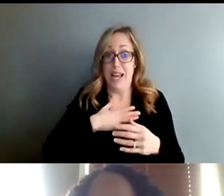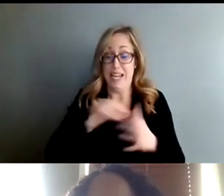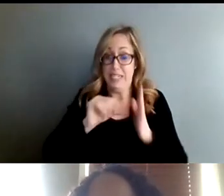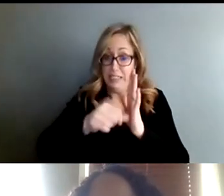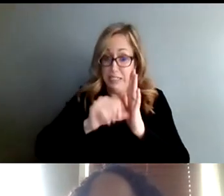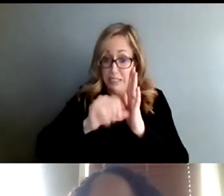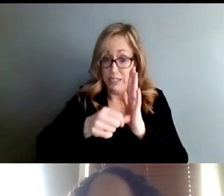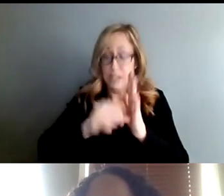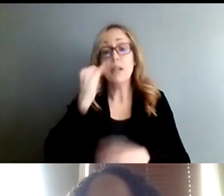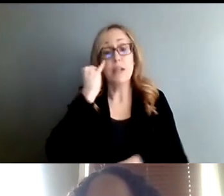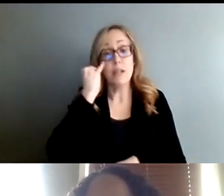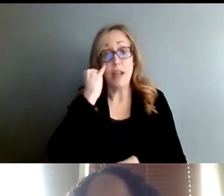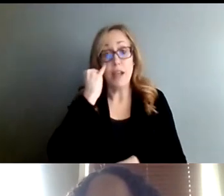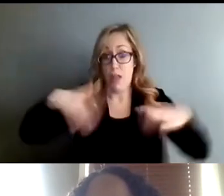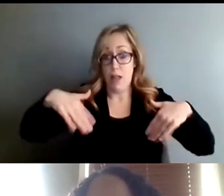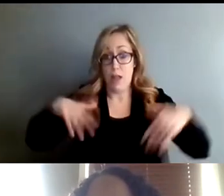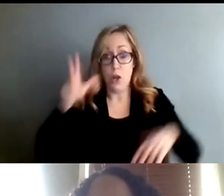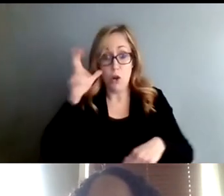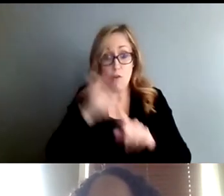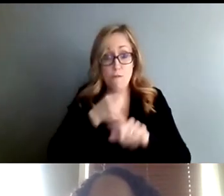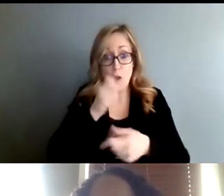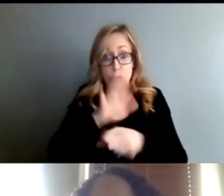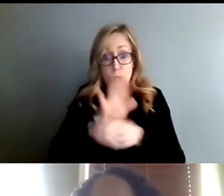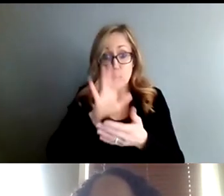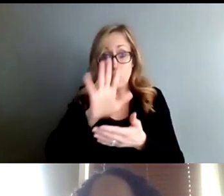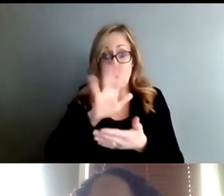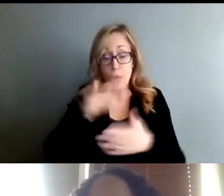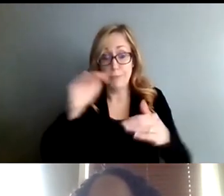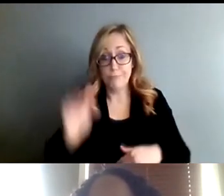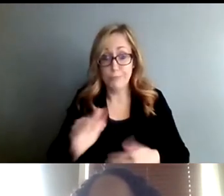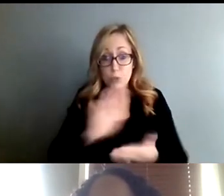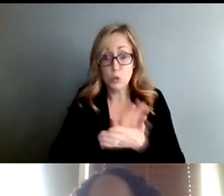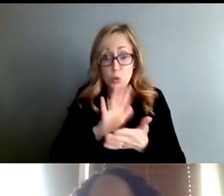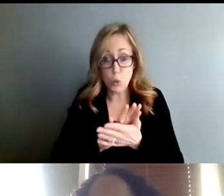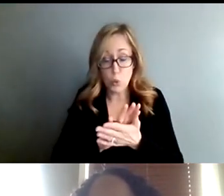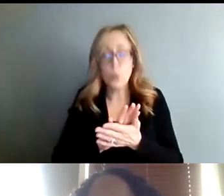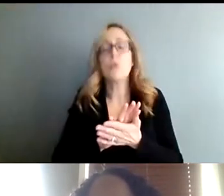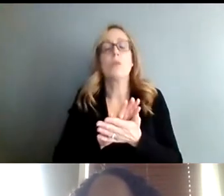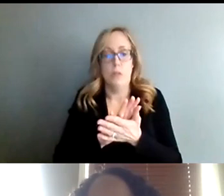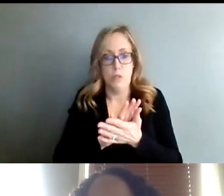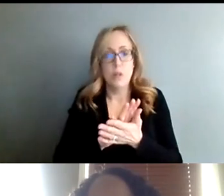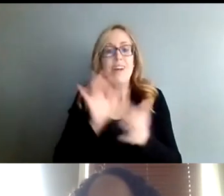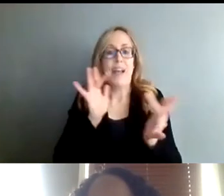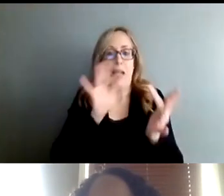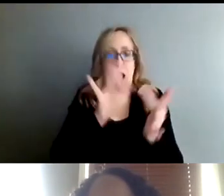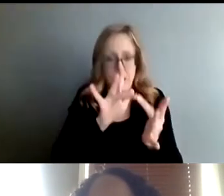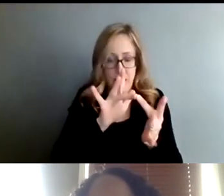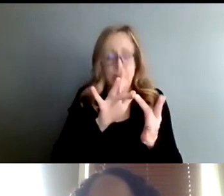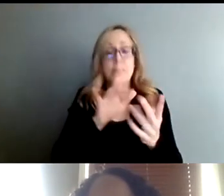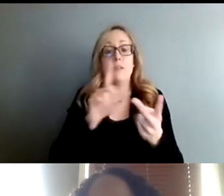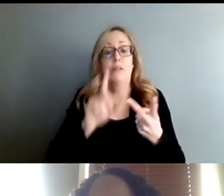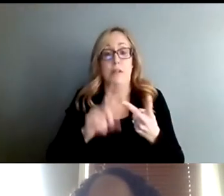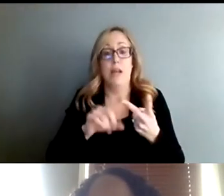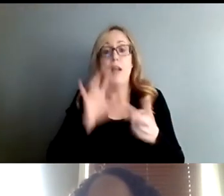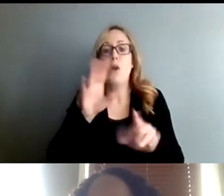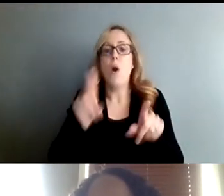your school, reach out to them, but certainly sign up to participate in their forum, much like you're doing here, and